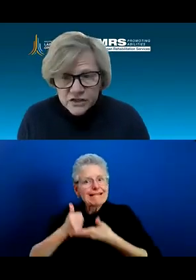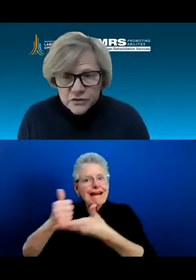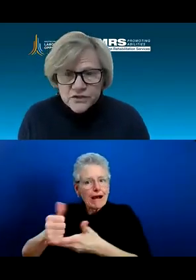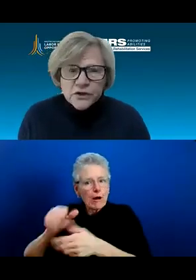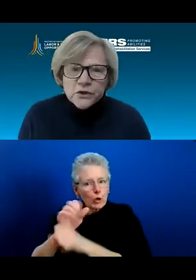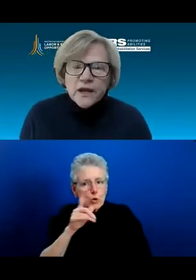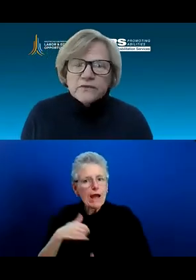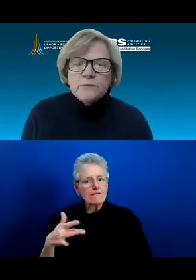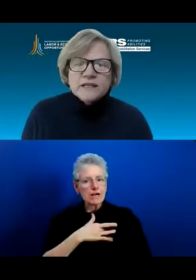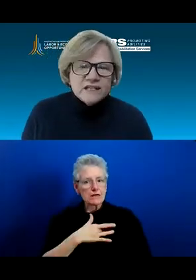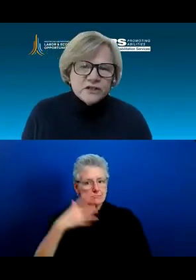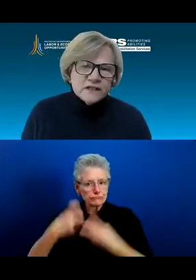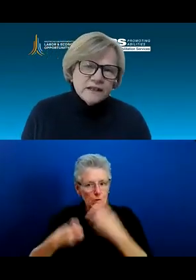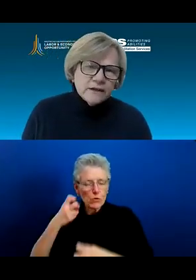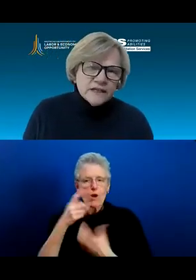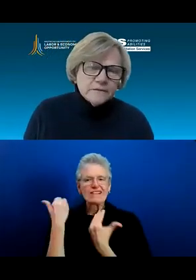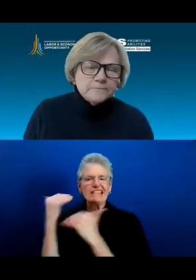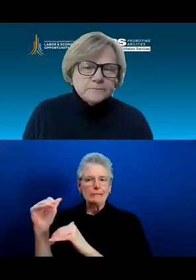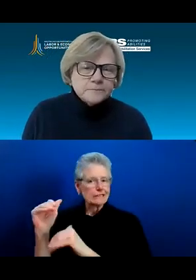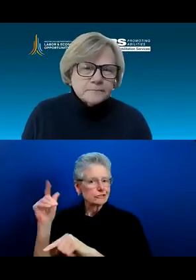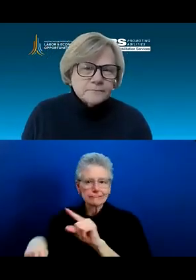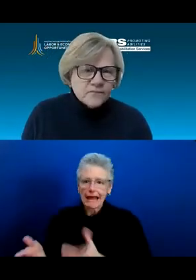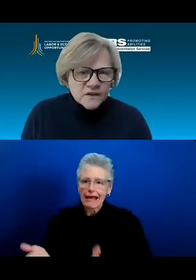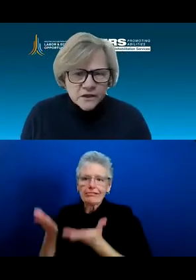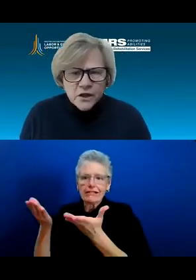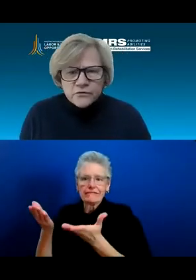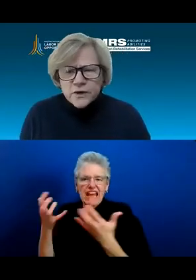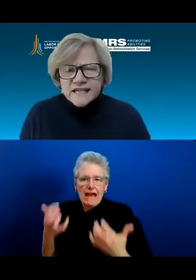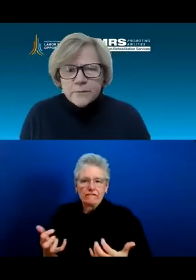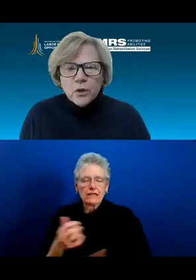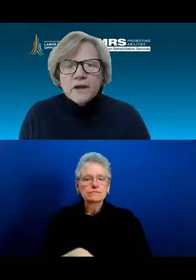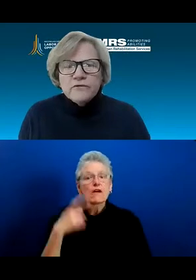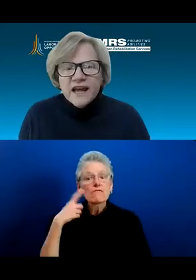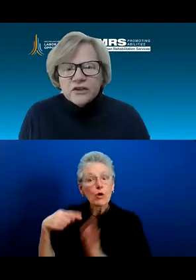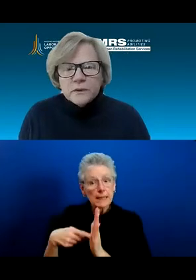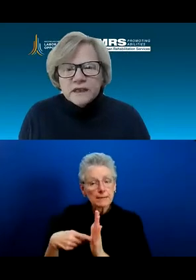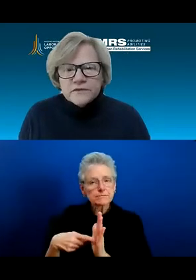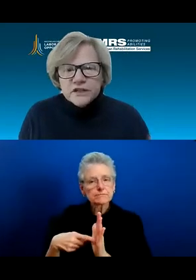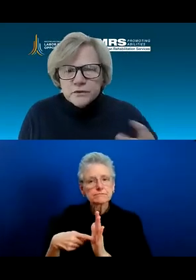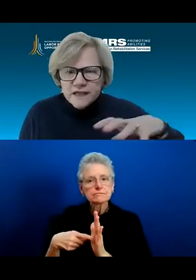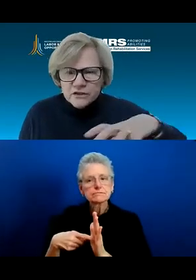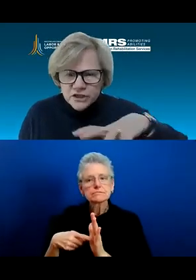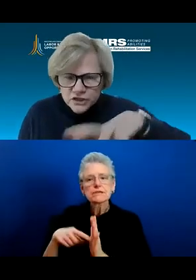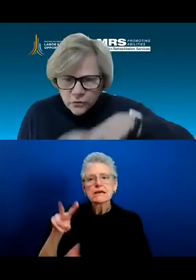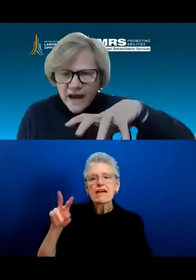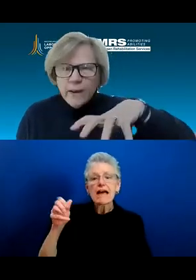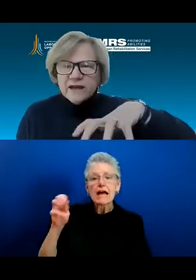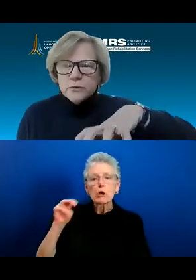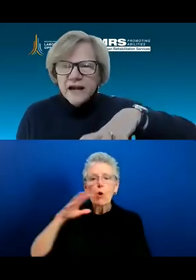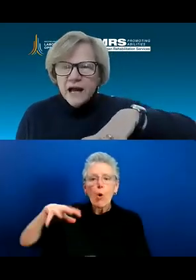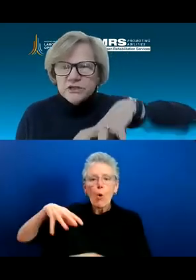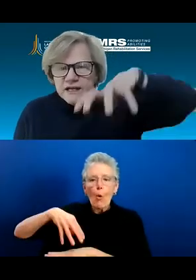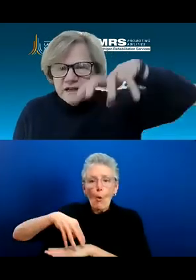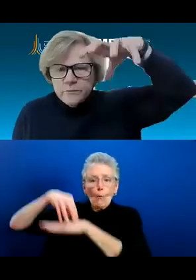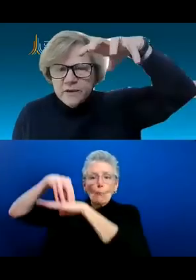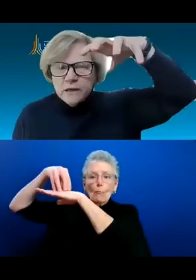cardiac issues who have limitations in lifting. For example, vacuum lifts use suction to grab onto